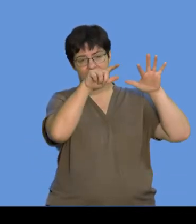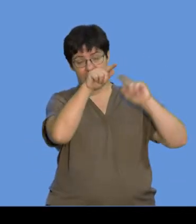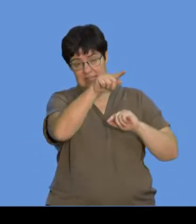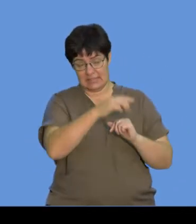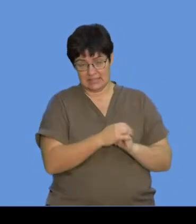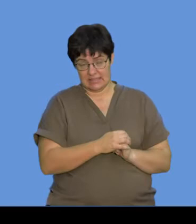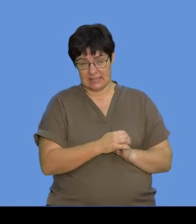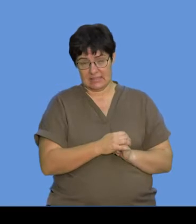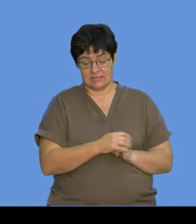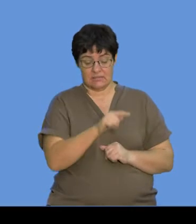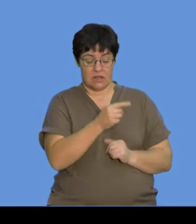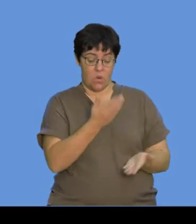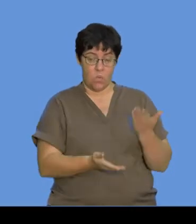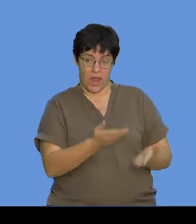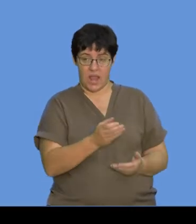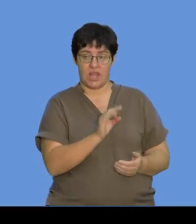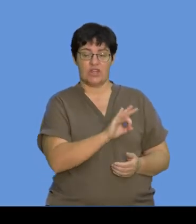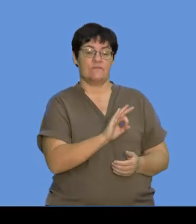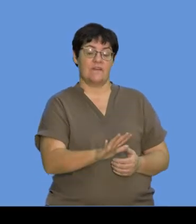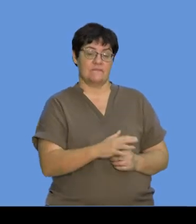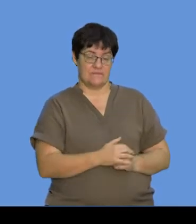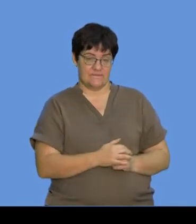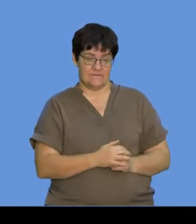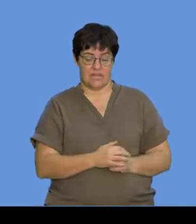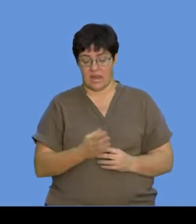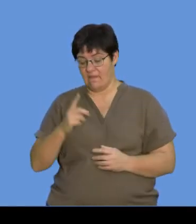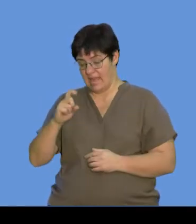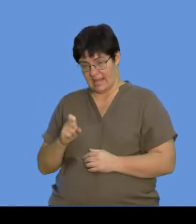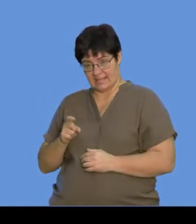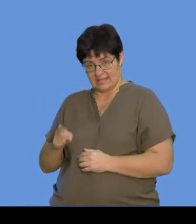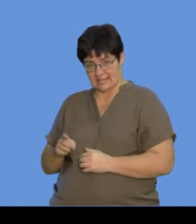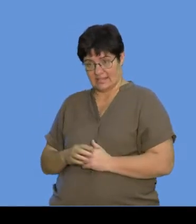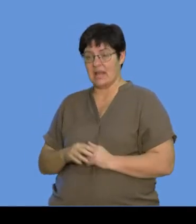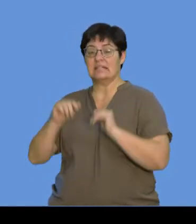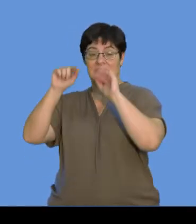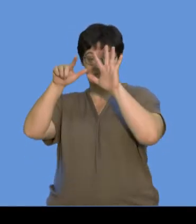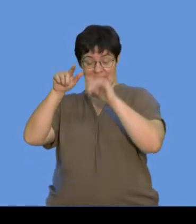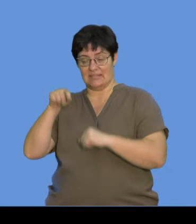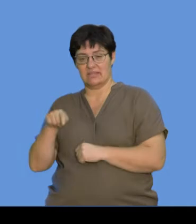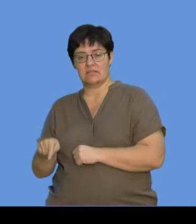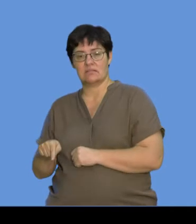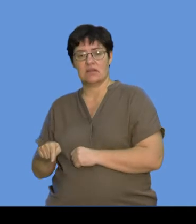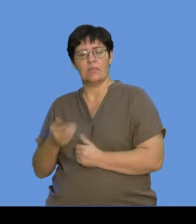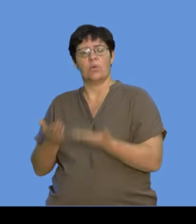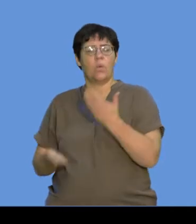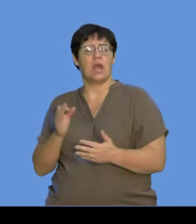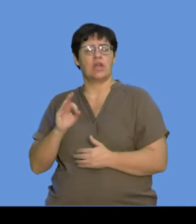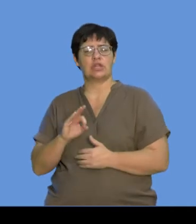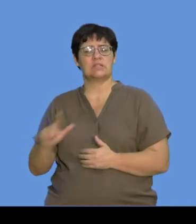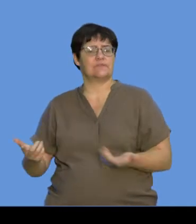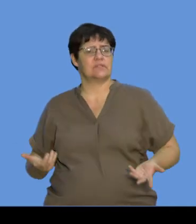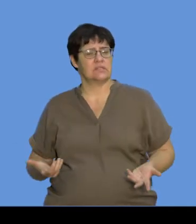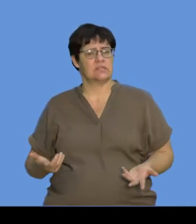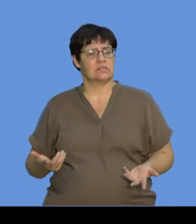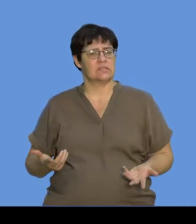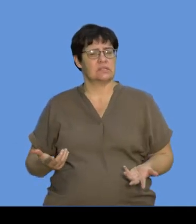17, okay, 35, okay, and then we can have X, okay, which is 17, and then 37.